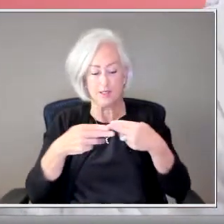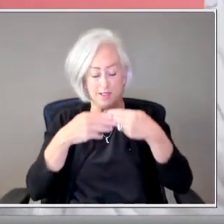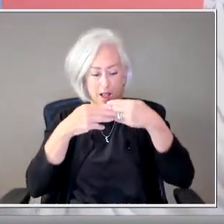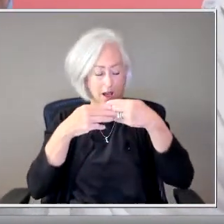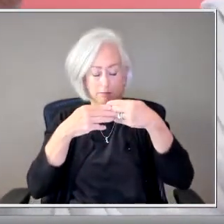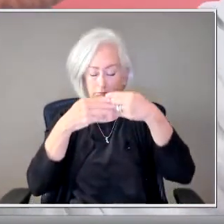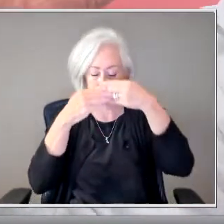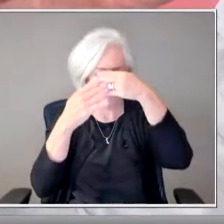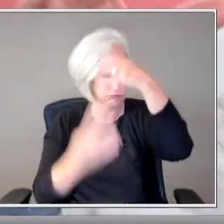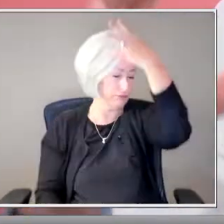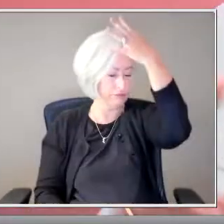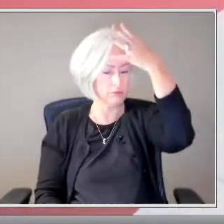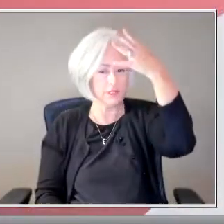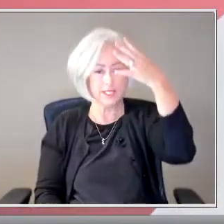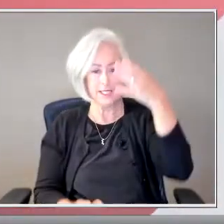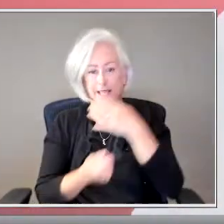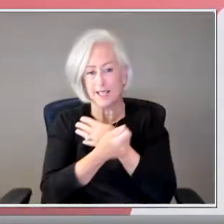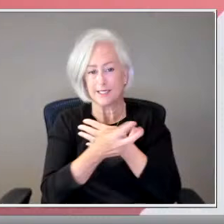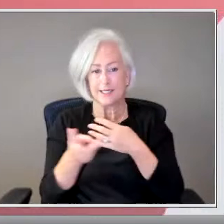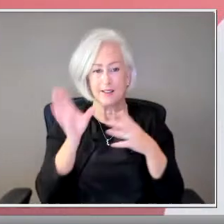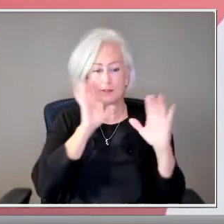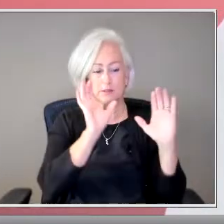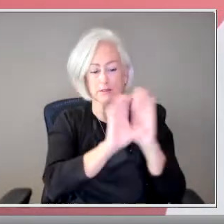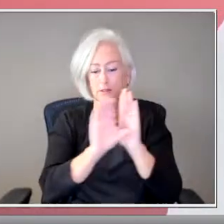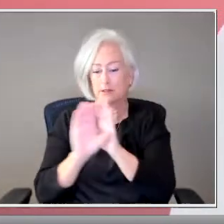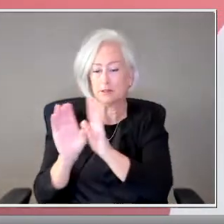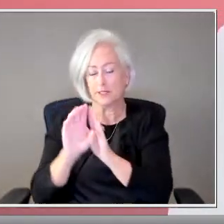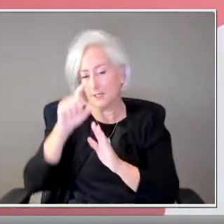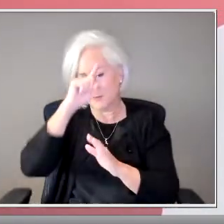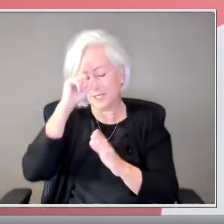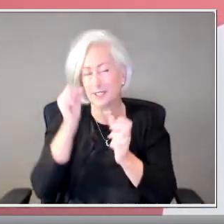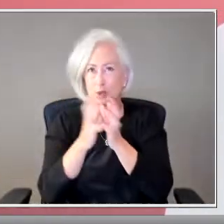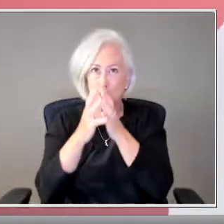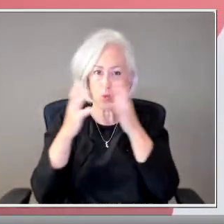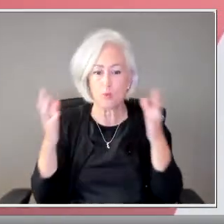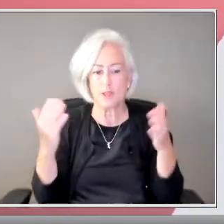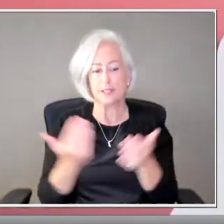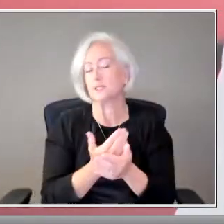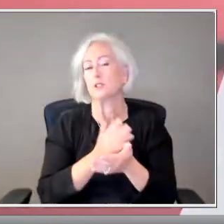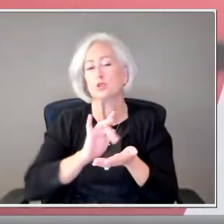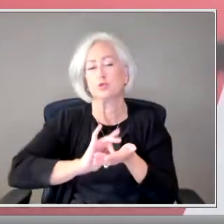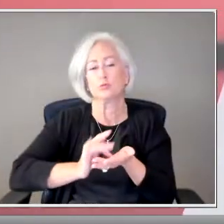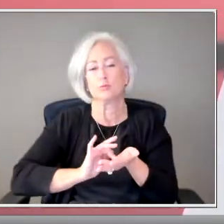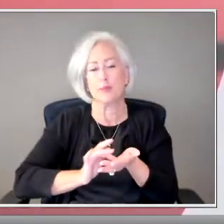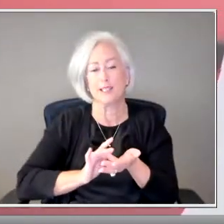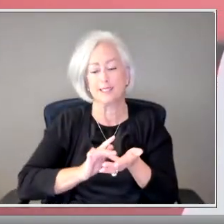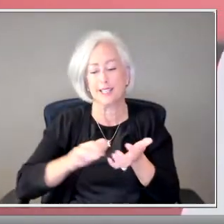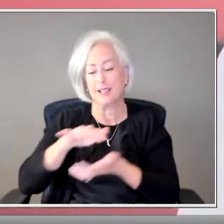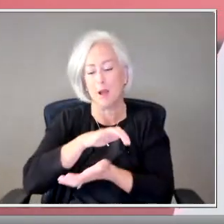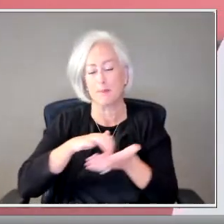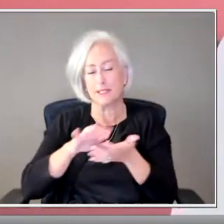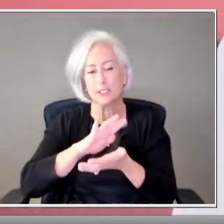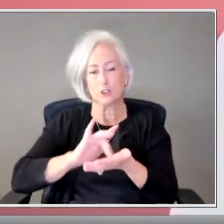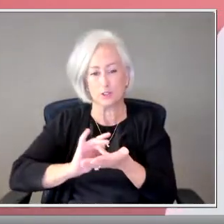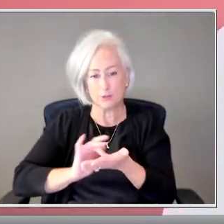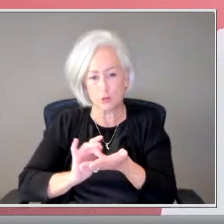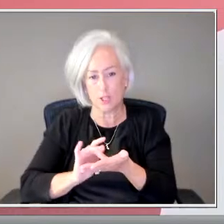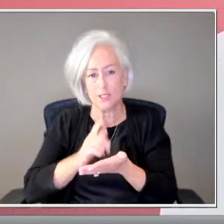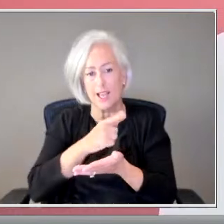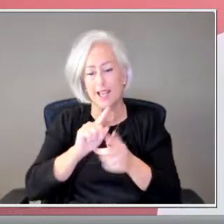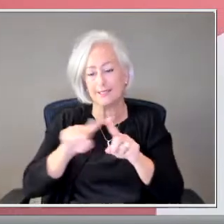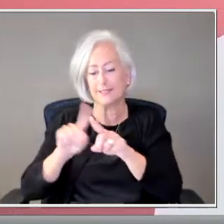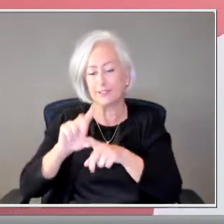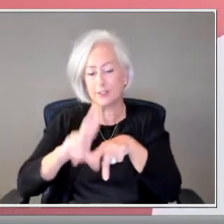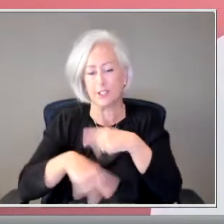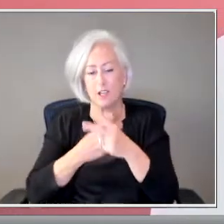exploded diagrams because there are so many new drugs out and combinations of drugs and different types of toxicities that didn't